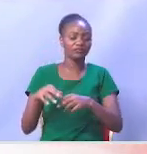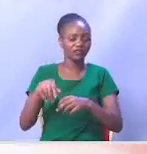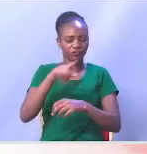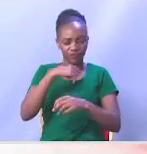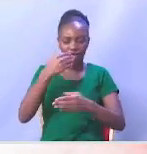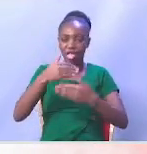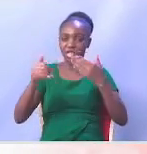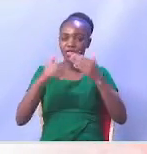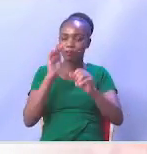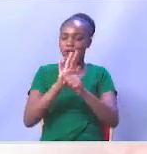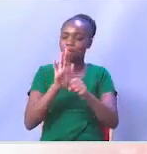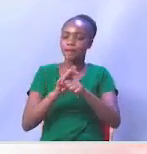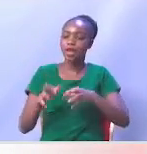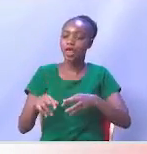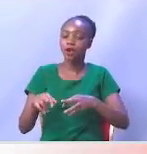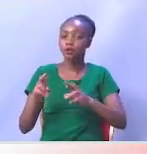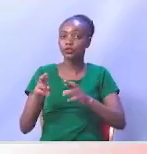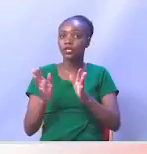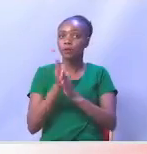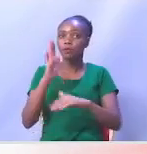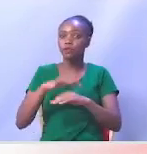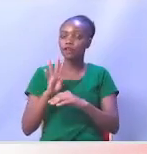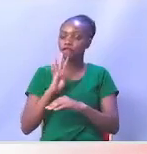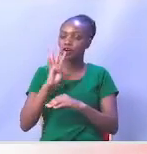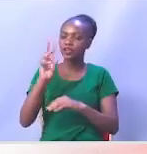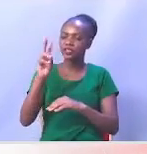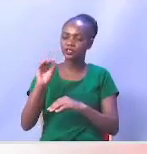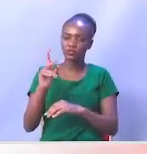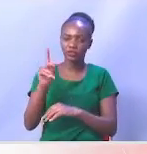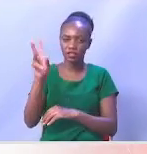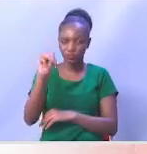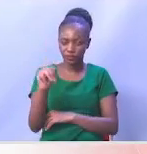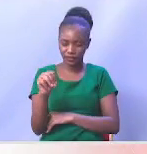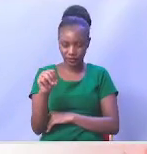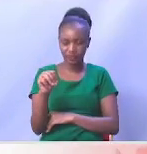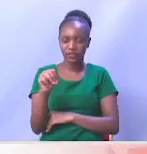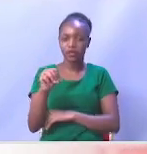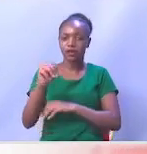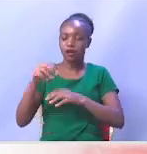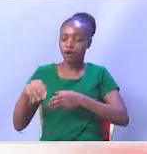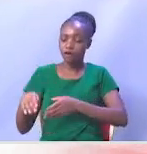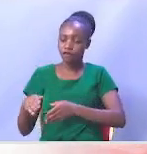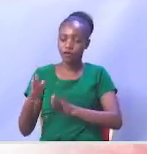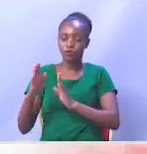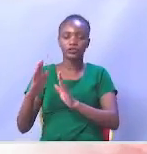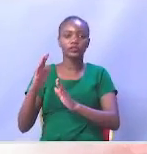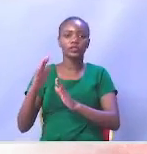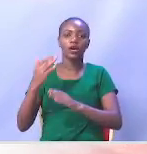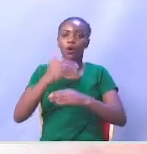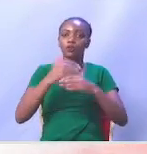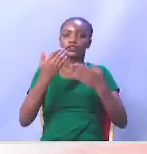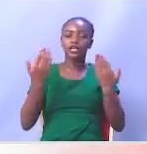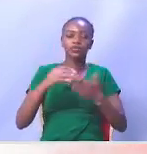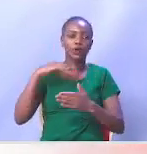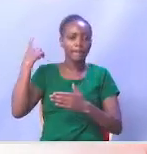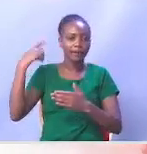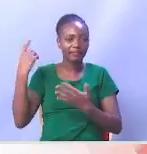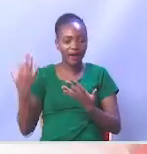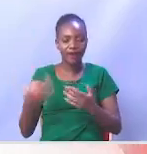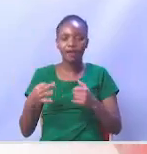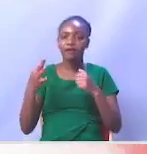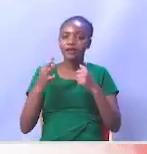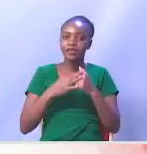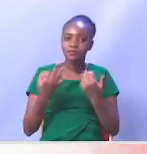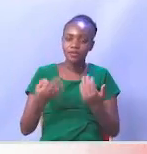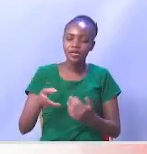cities, over 400 and some 20 kilometers of road that have been done in Mathare, in Kibera,